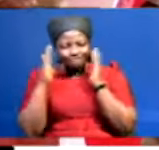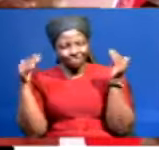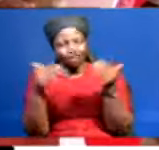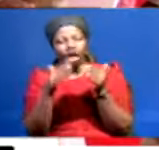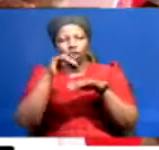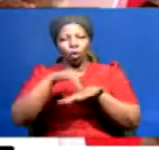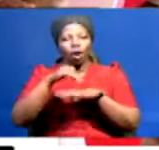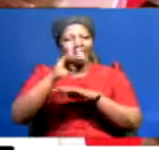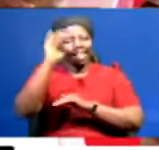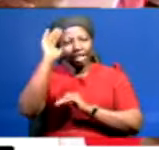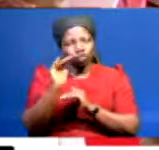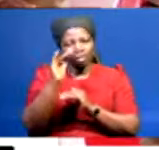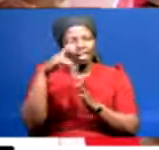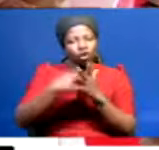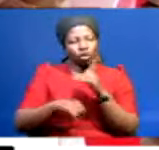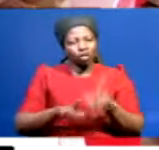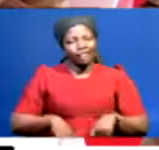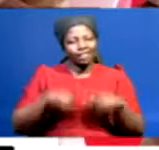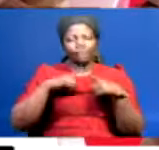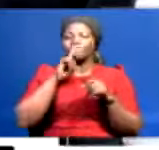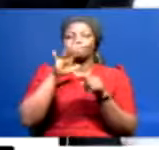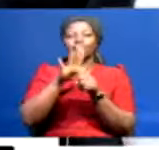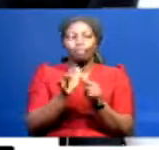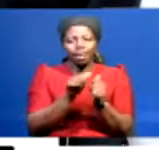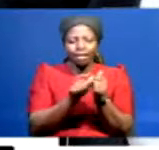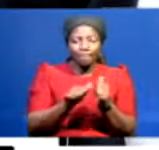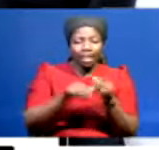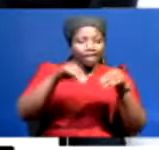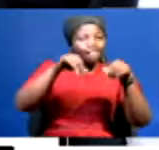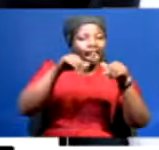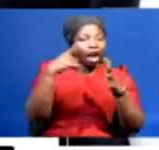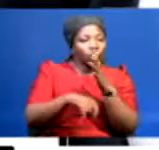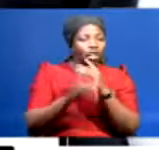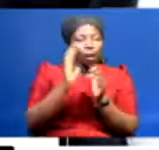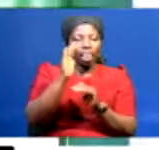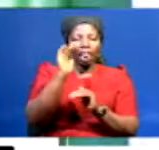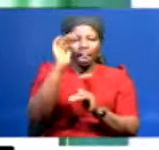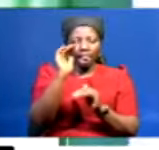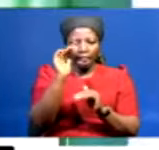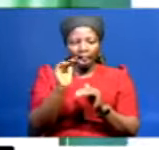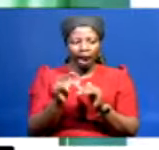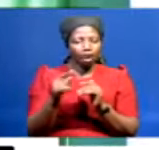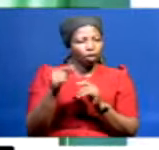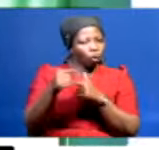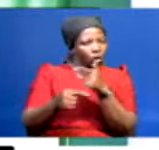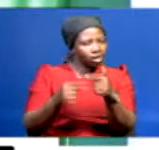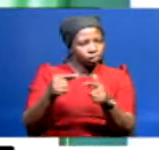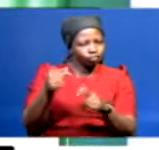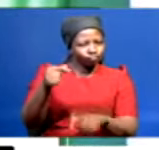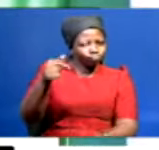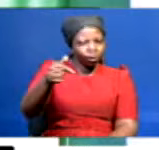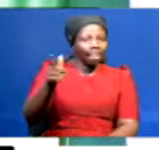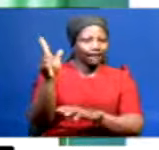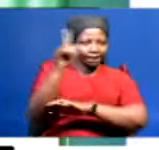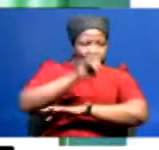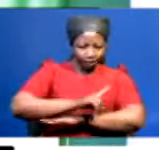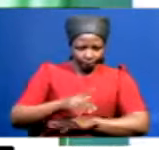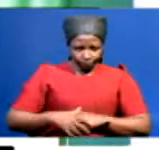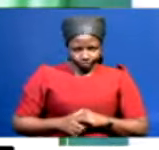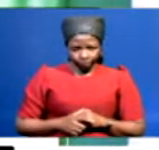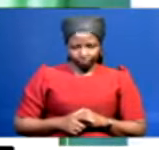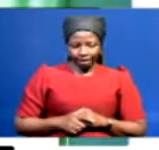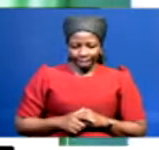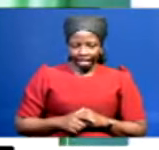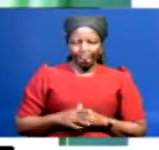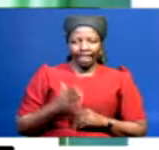of living, promising that the price of maize flour will continue to drop in the coming days. Sahi ilifika by last week